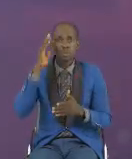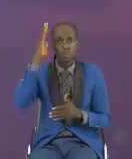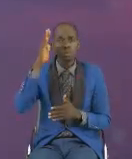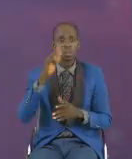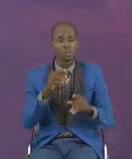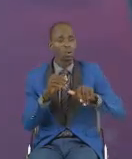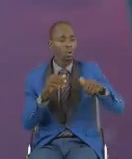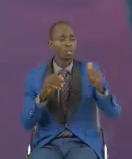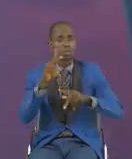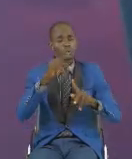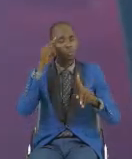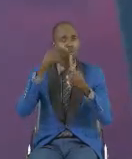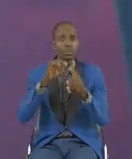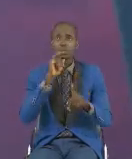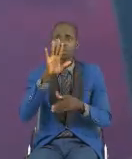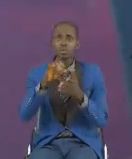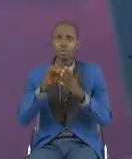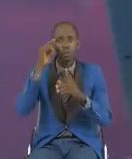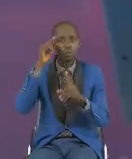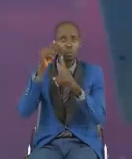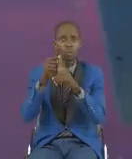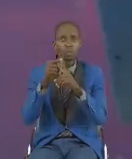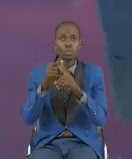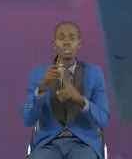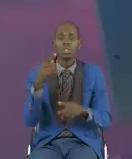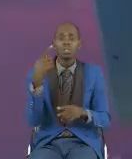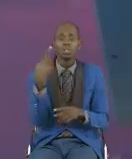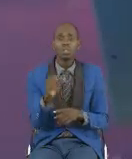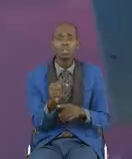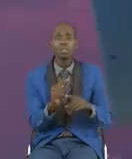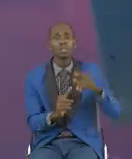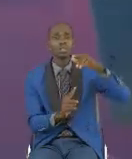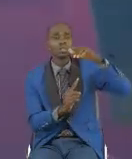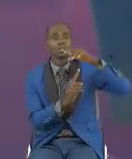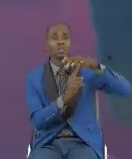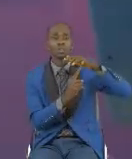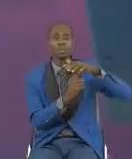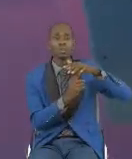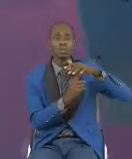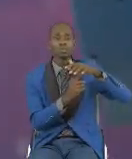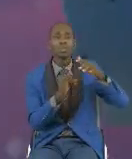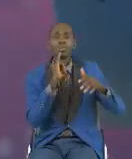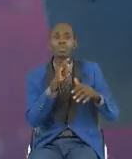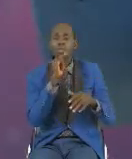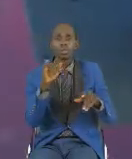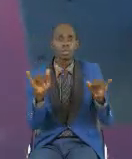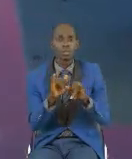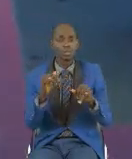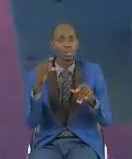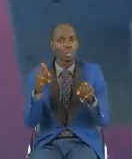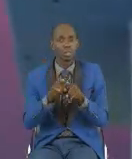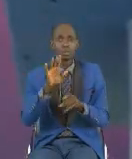goal. The peak of the mountain for you is not the same as theirs. God